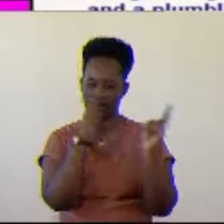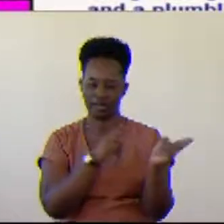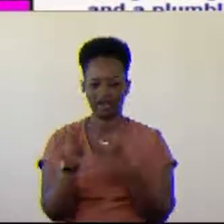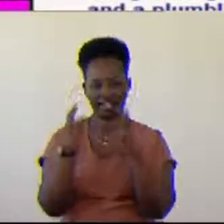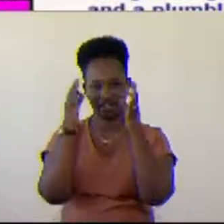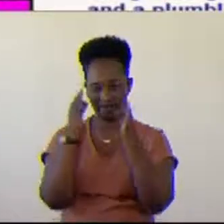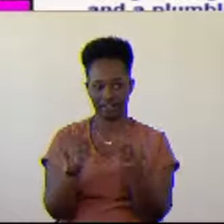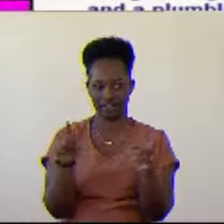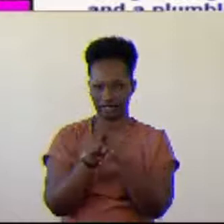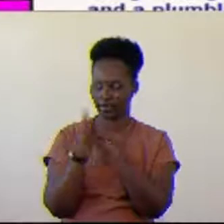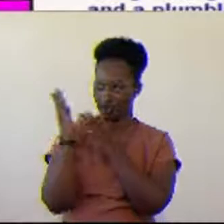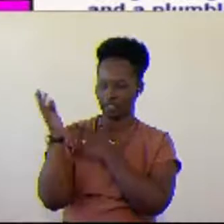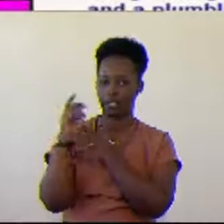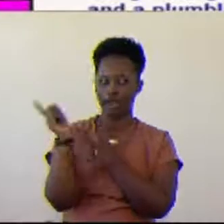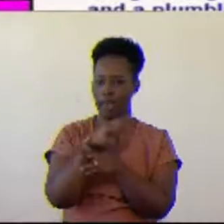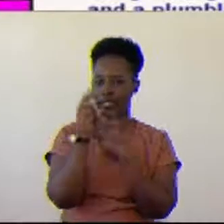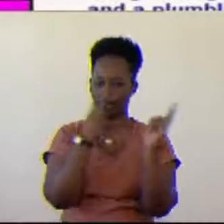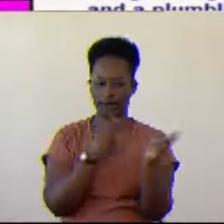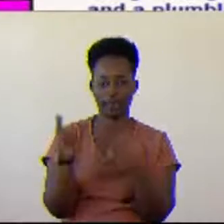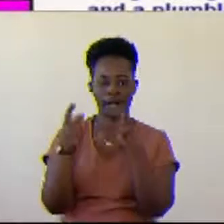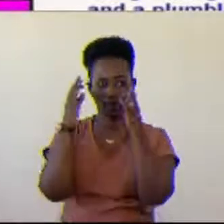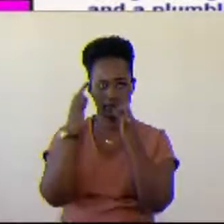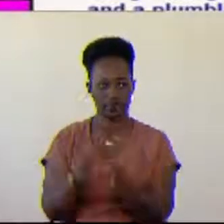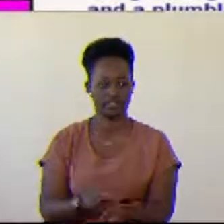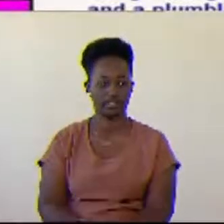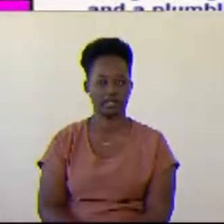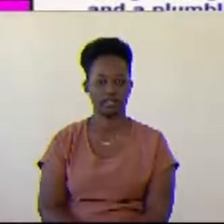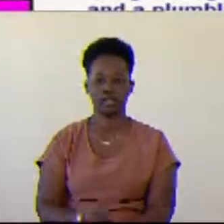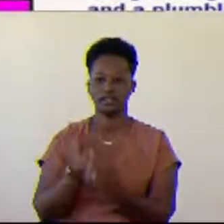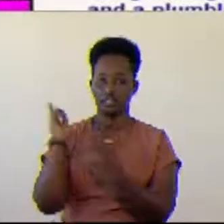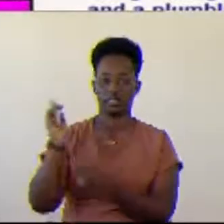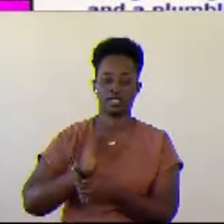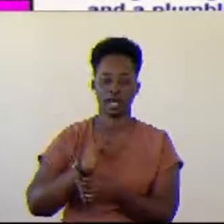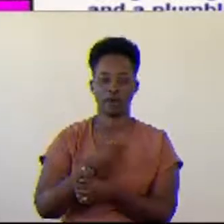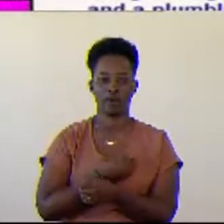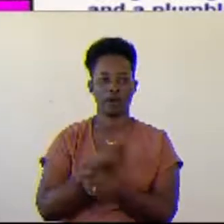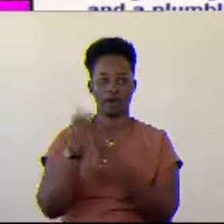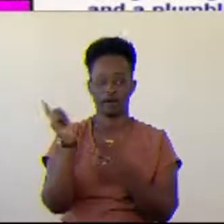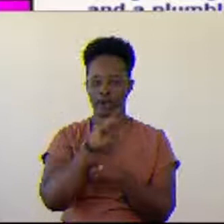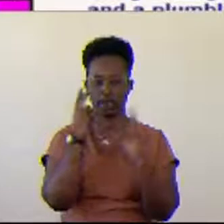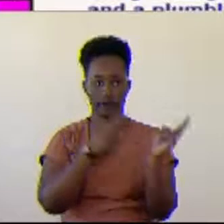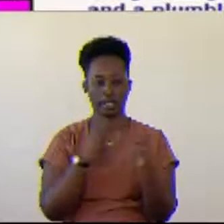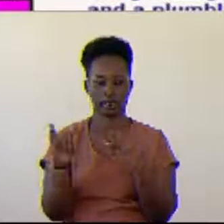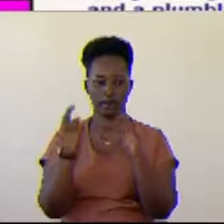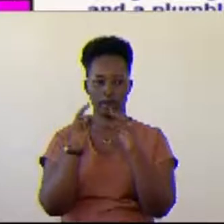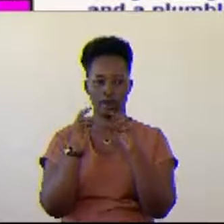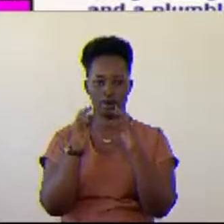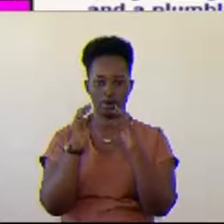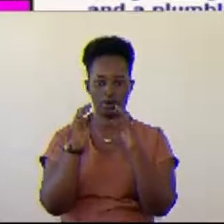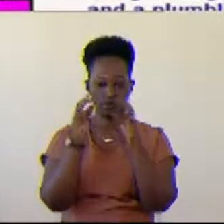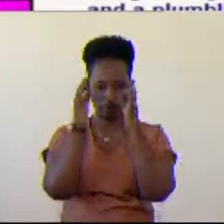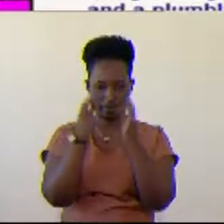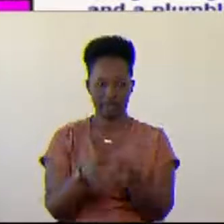which you can see there. Okay? This is our irregular object, which you can see. And